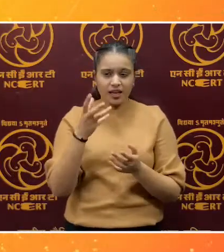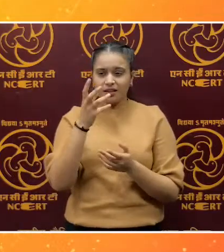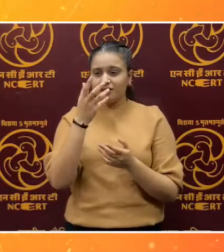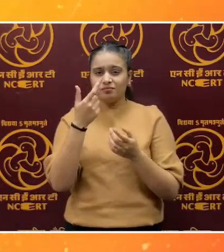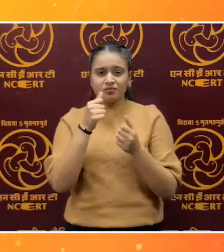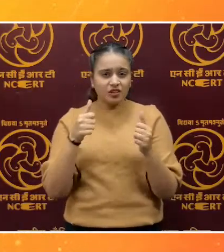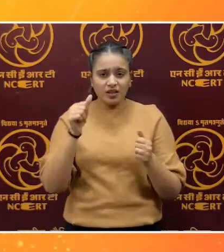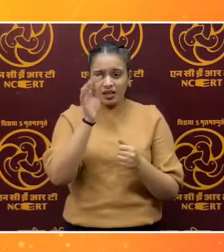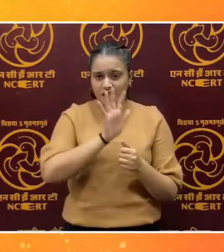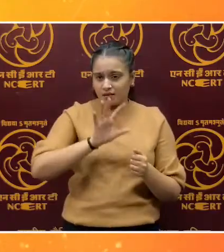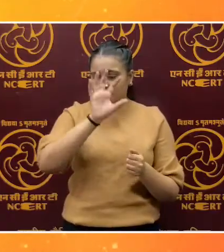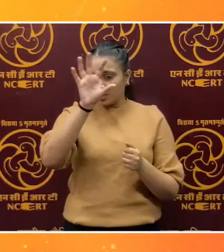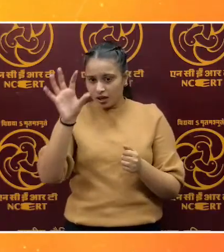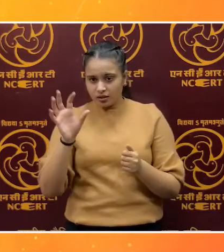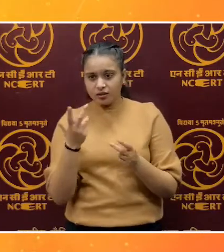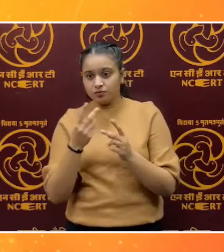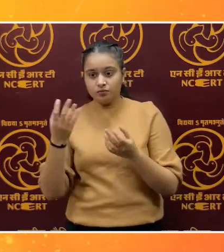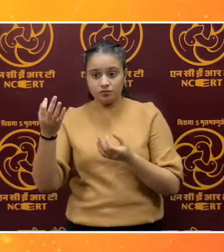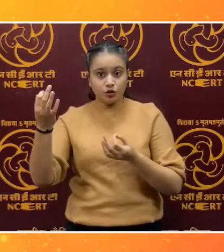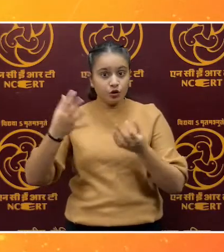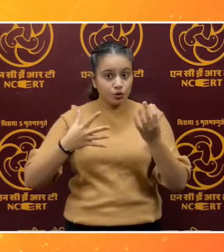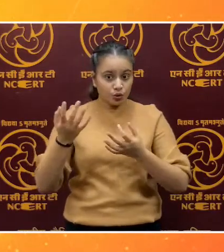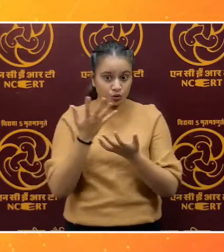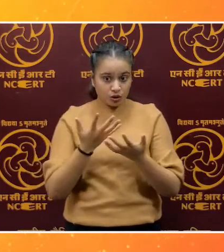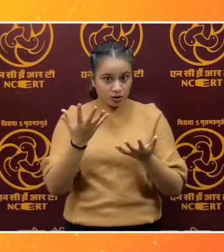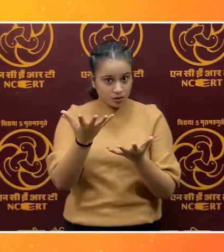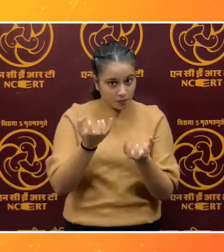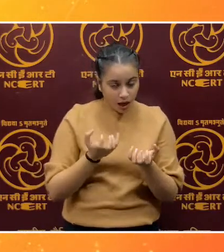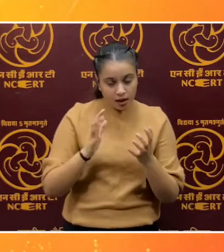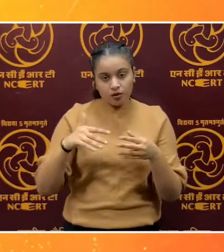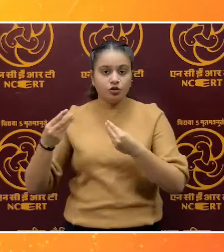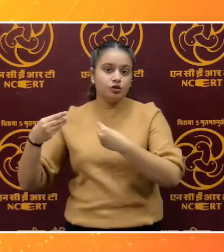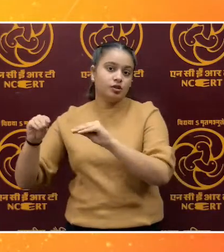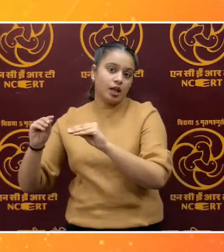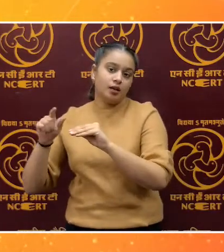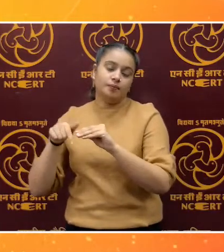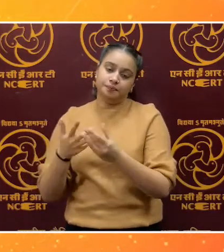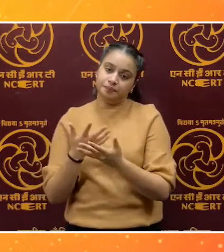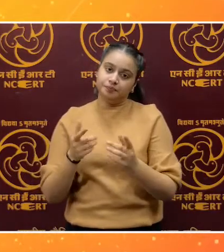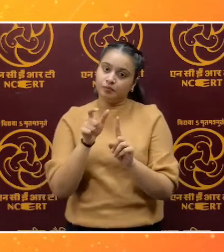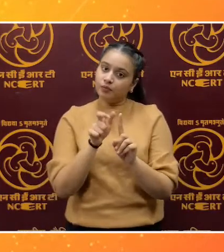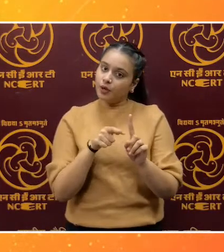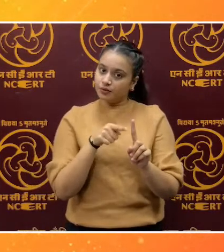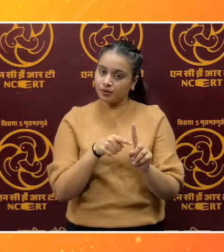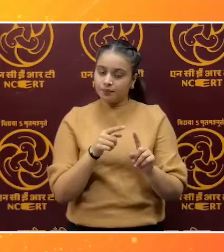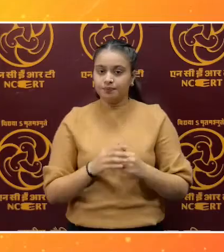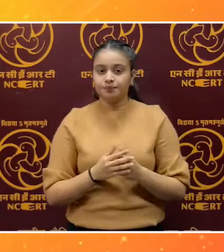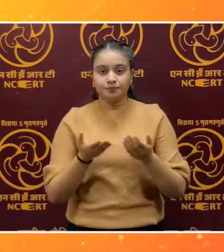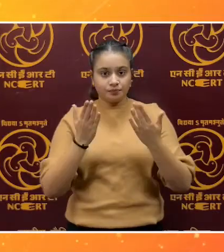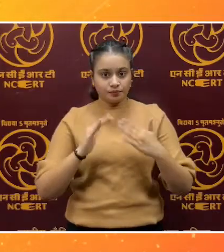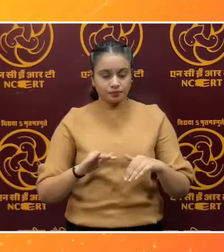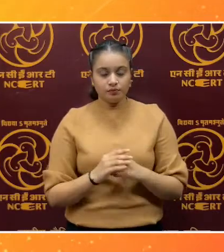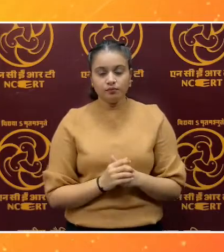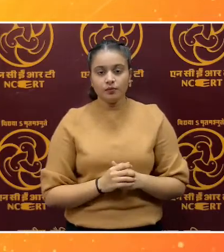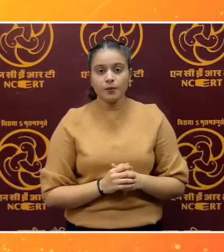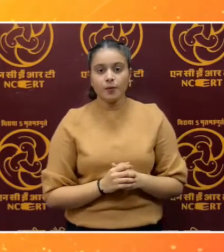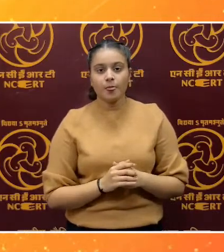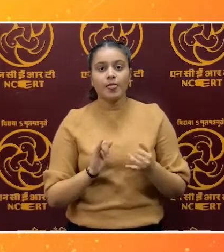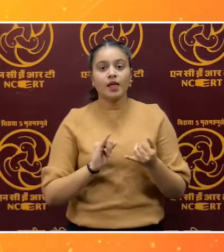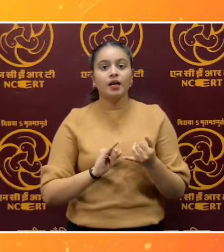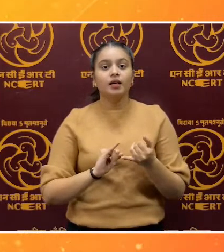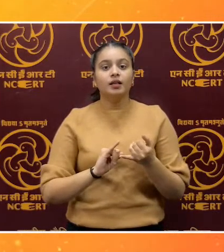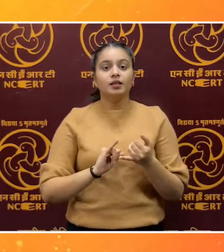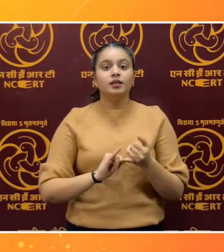pick up few new things from there and sell them. So that's the merchant, right? And sighed, like you saw the